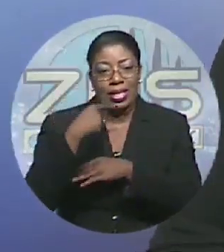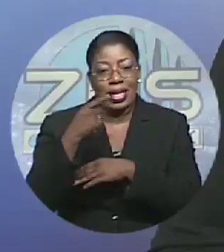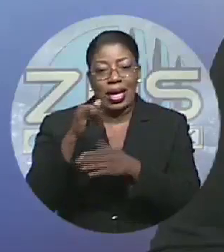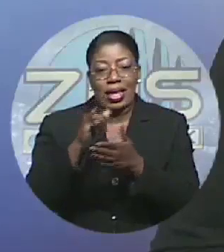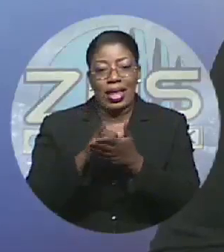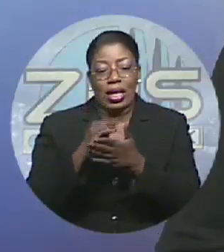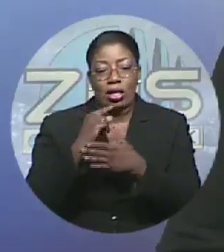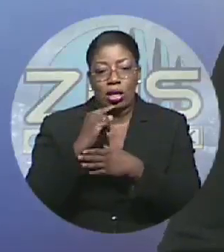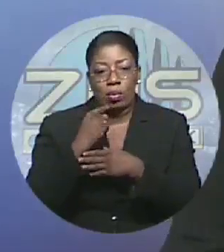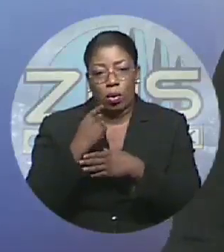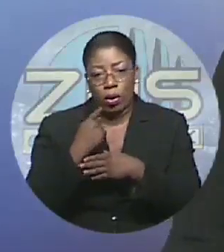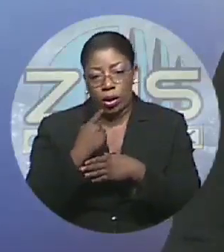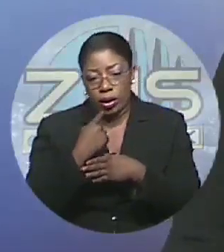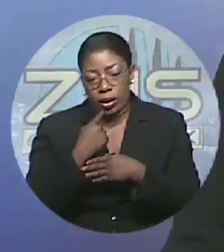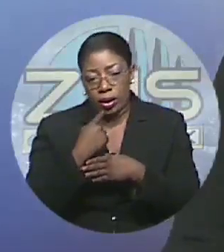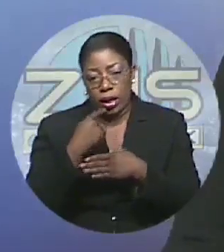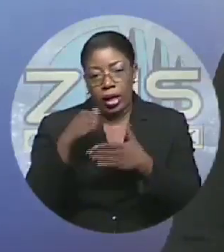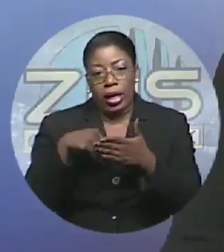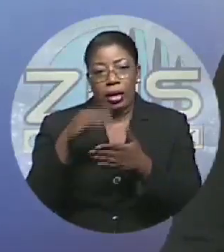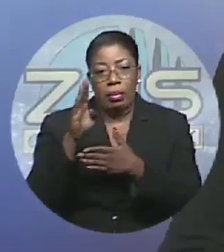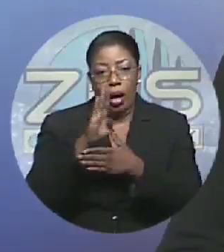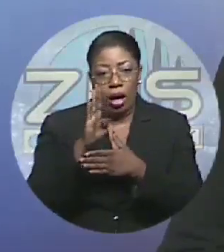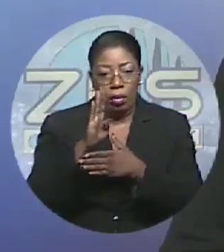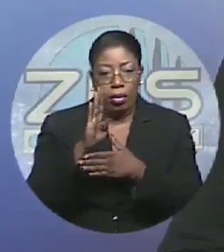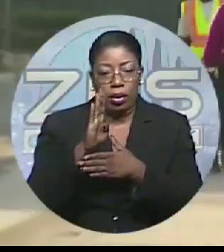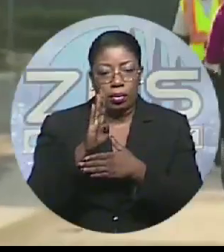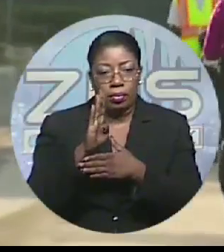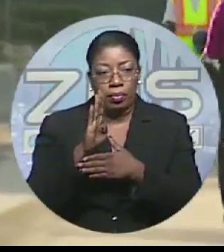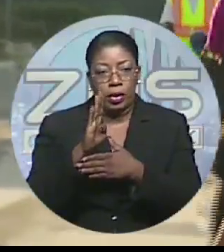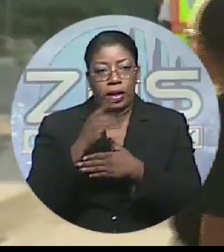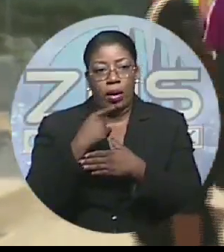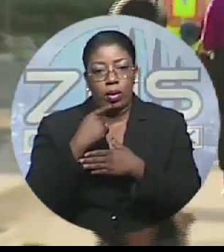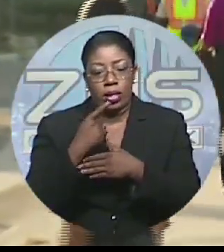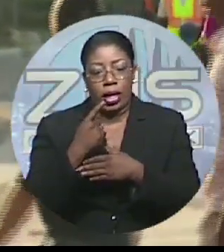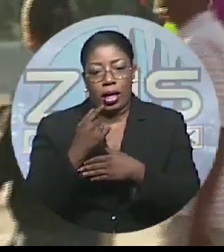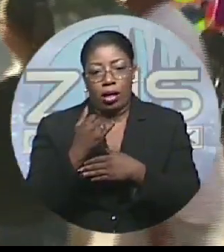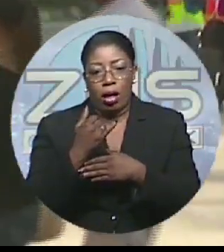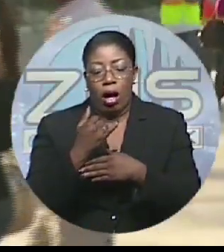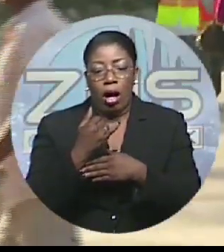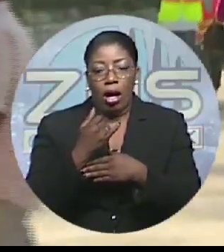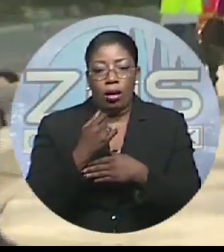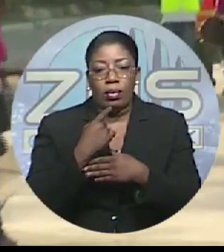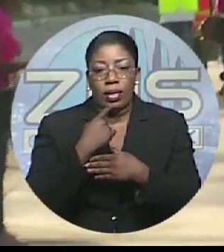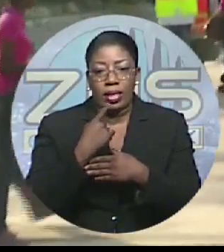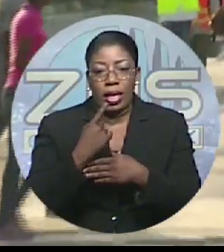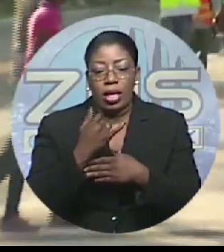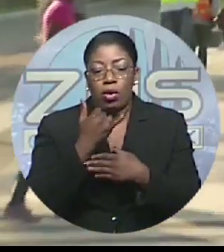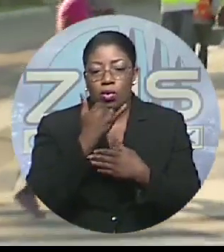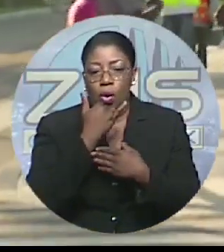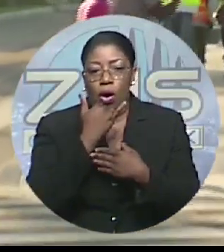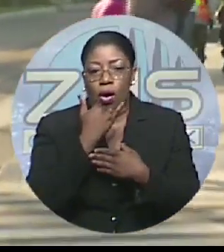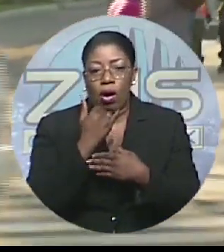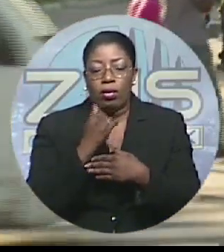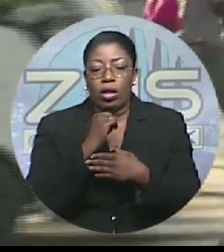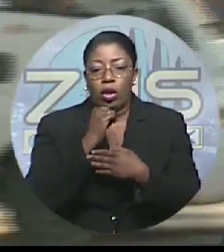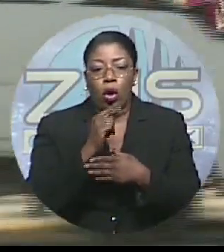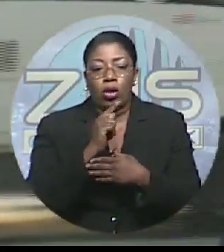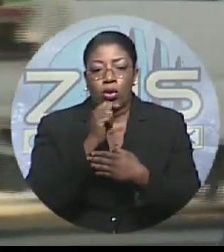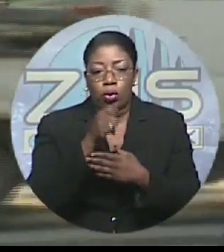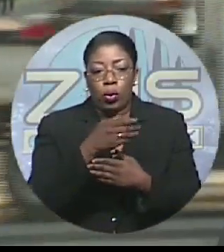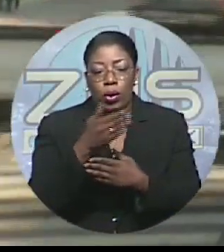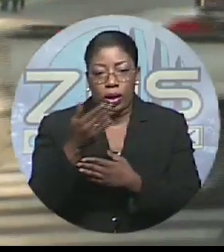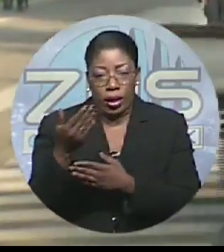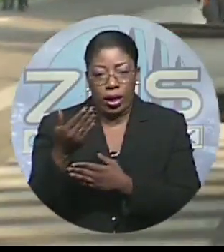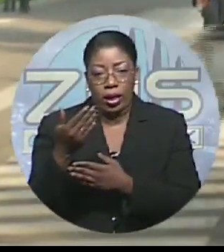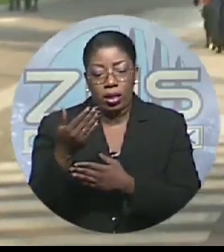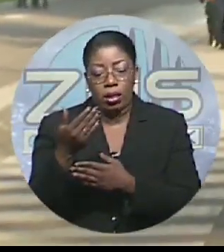was disappointing that the principals of Baha would not only utter such untruths, but that they would do so in a way transparently calculated to damage